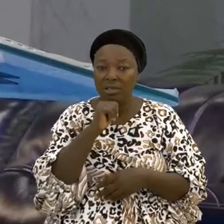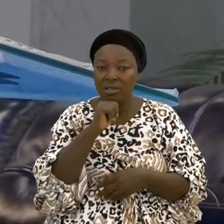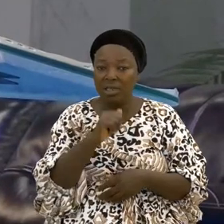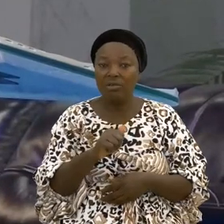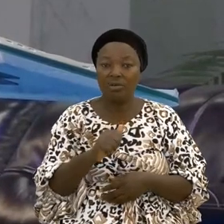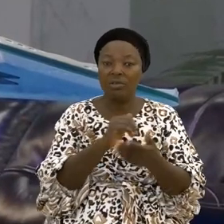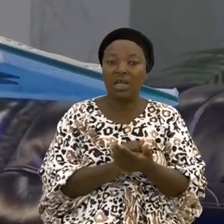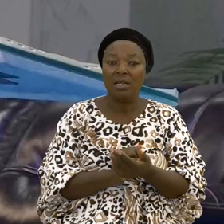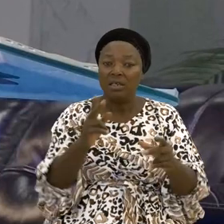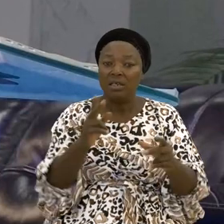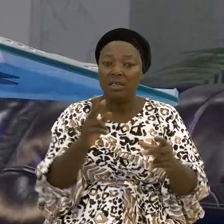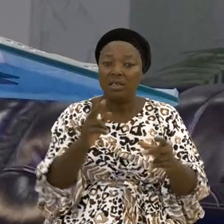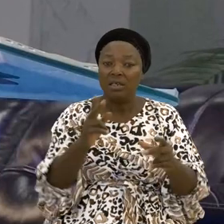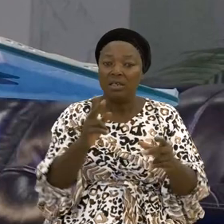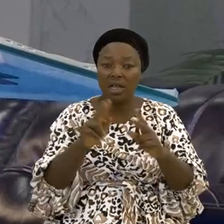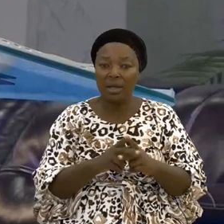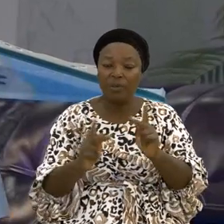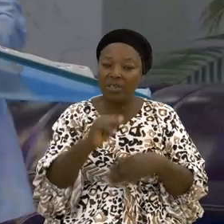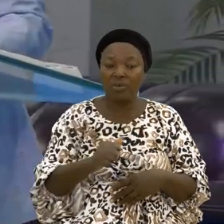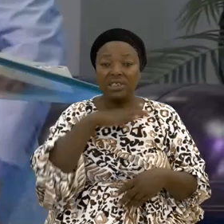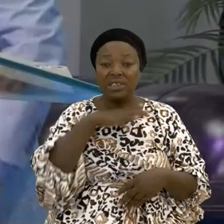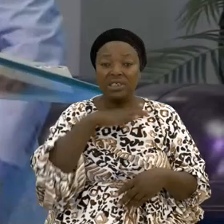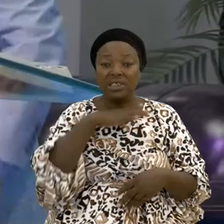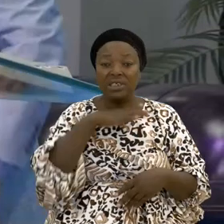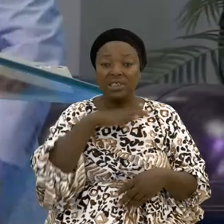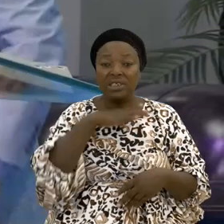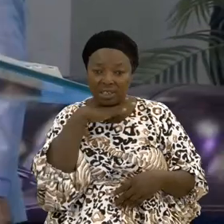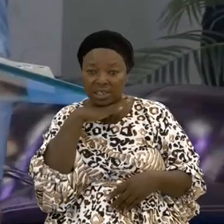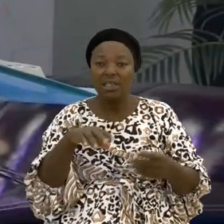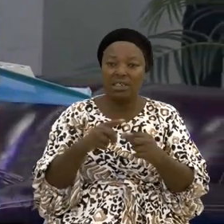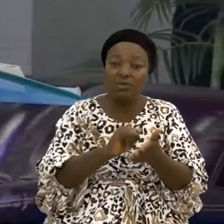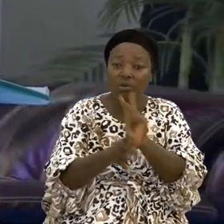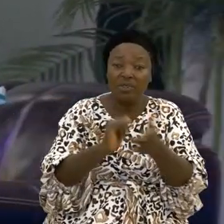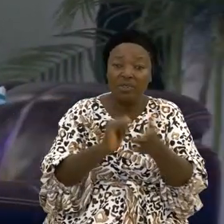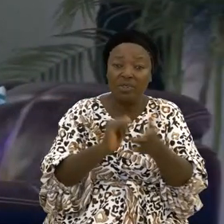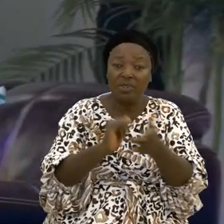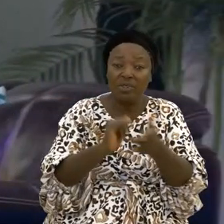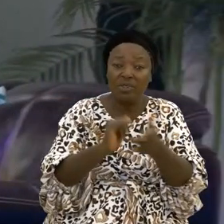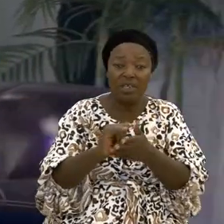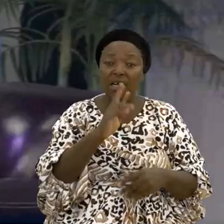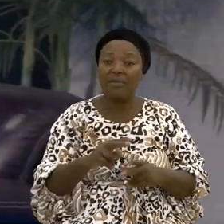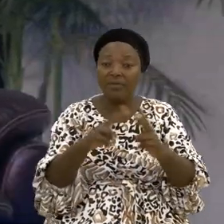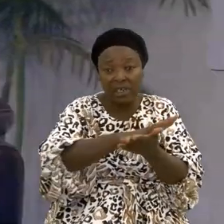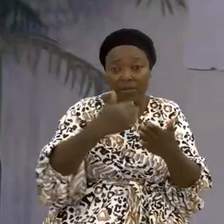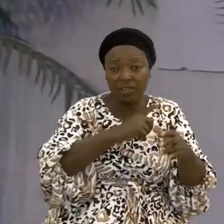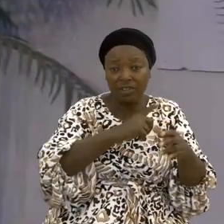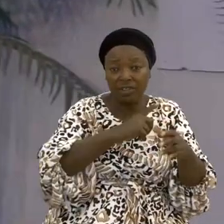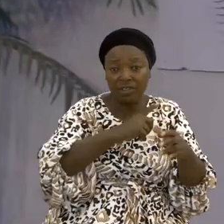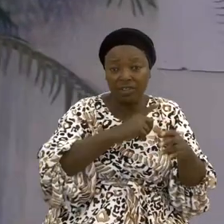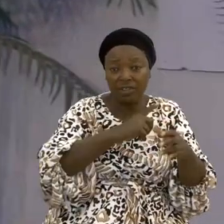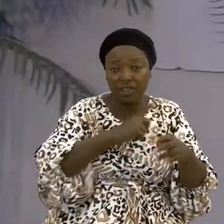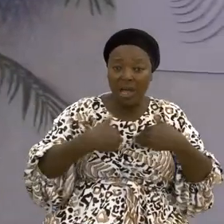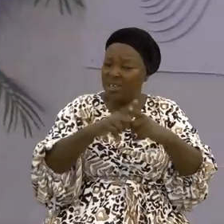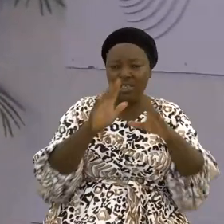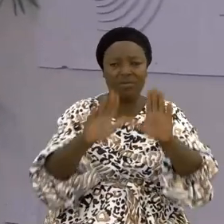incorruptible creature. Such people have incredible miracles. And in the coming year, everywhere you